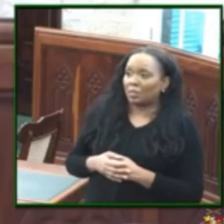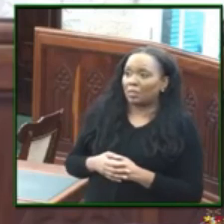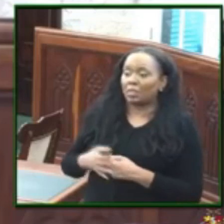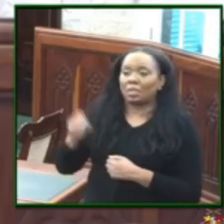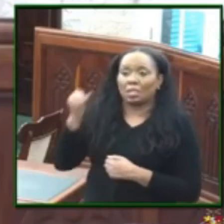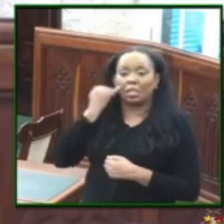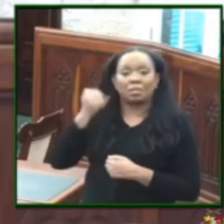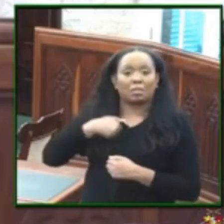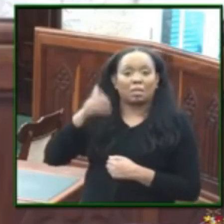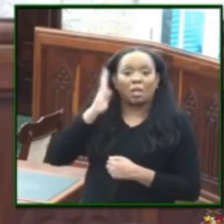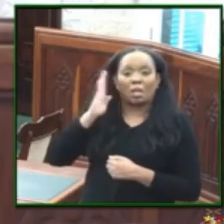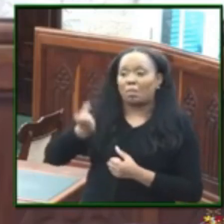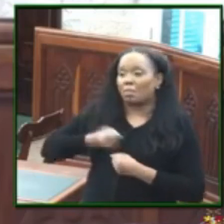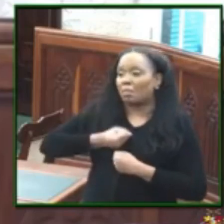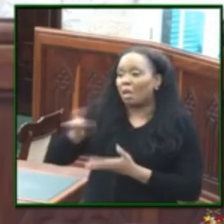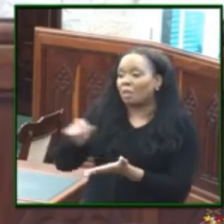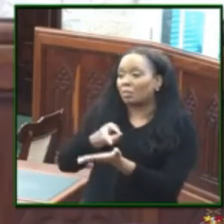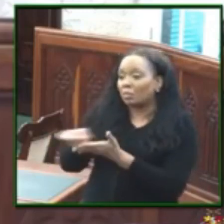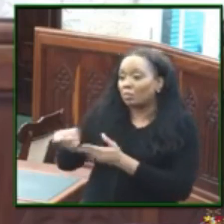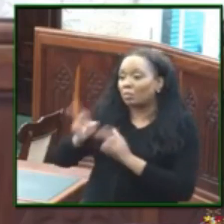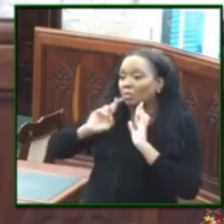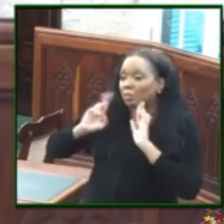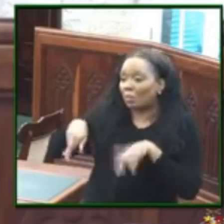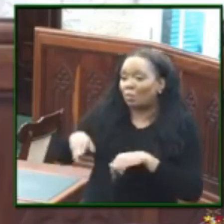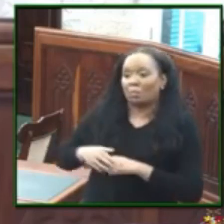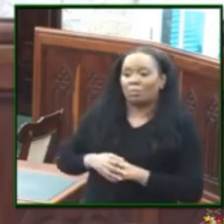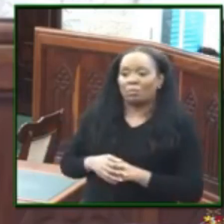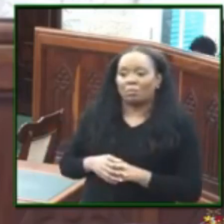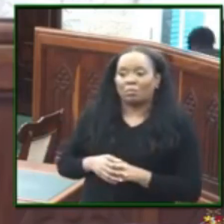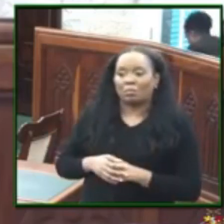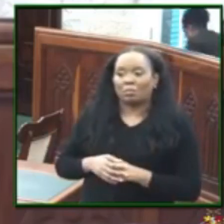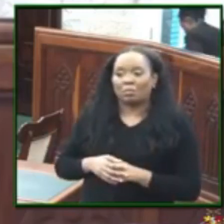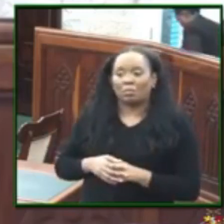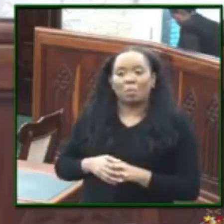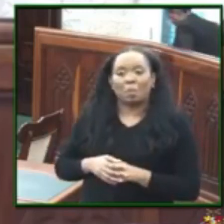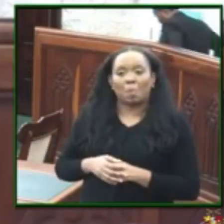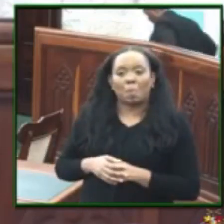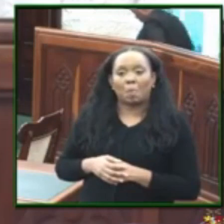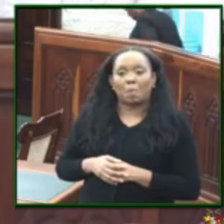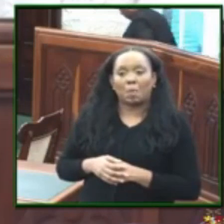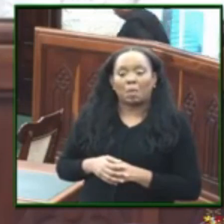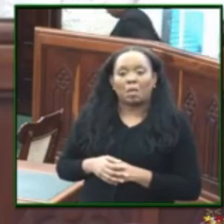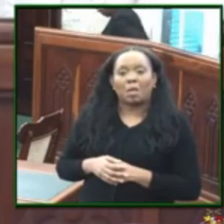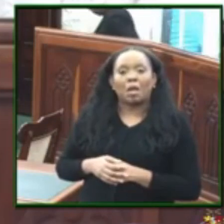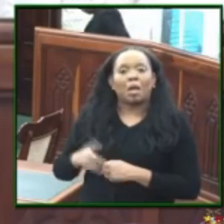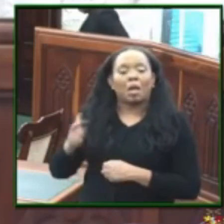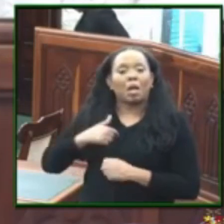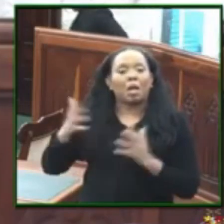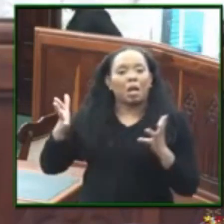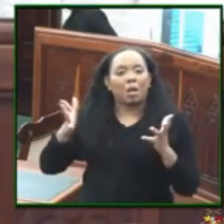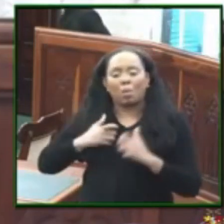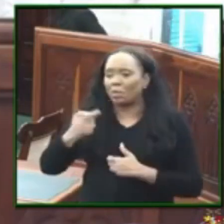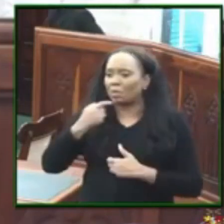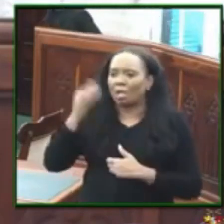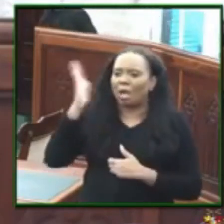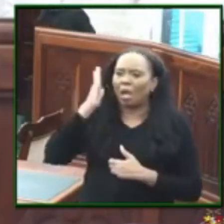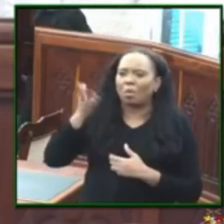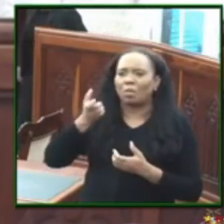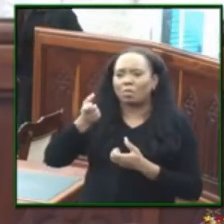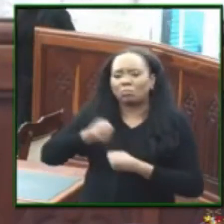truthful response to that criticism of the last government in relation